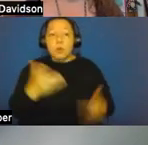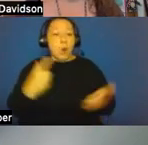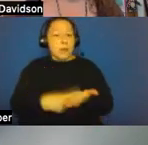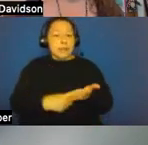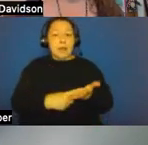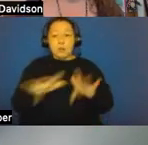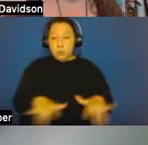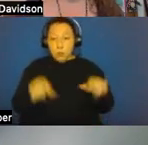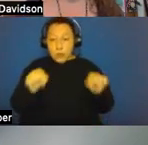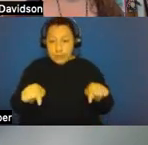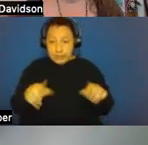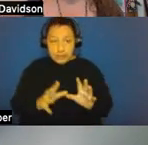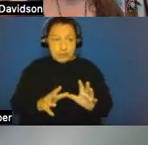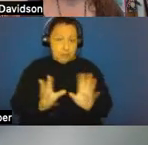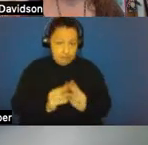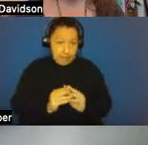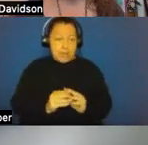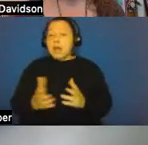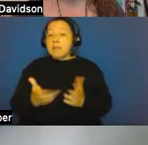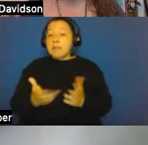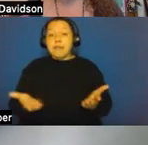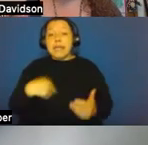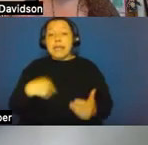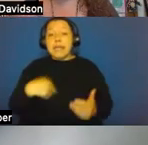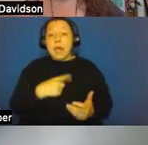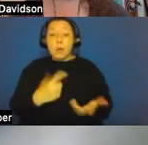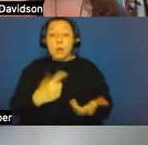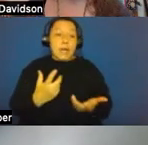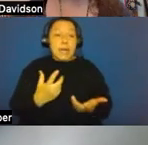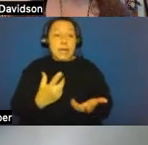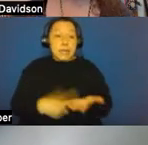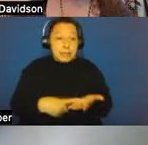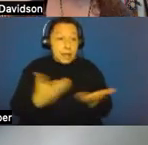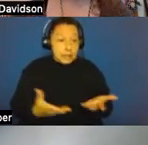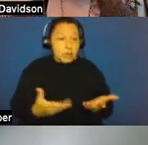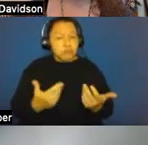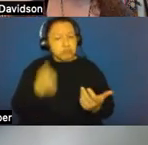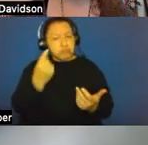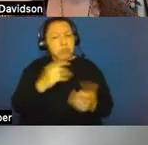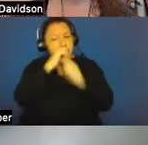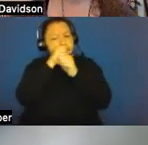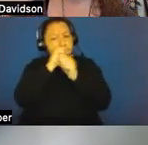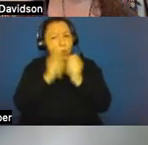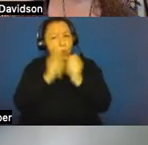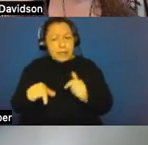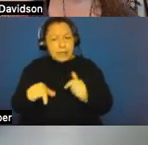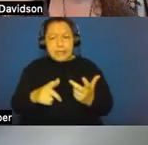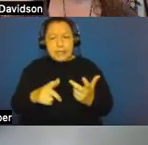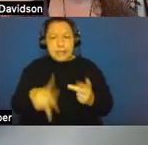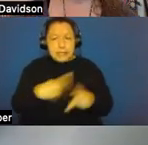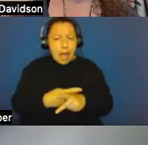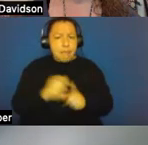here, there's a confidentiality that comes with, this space and this kind of environment, but also it is going to